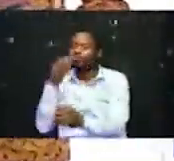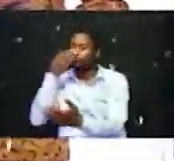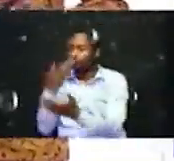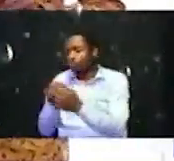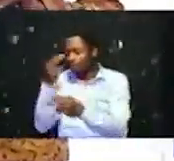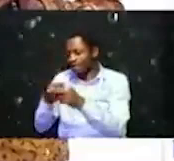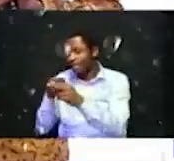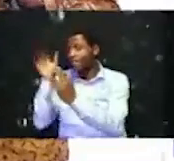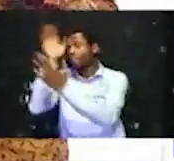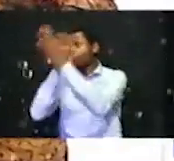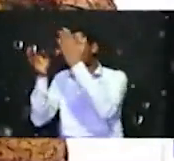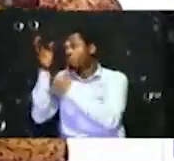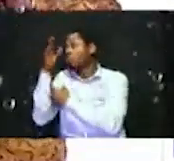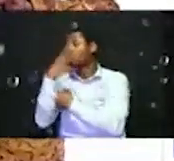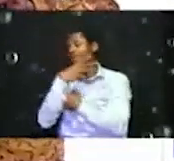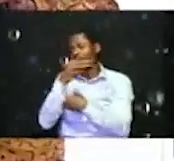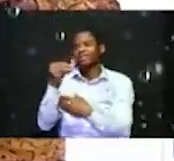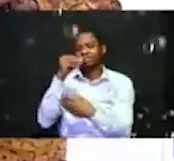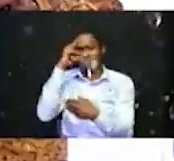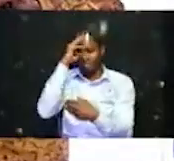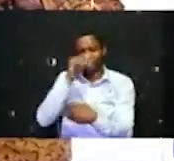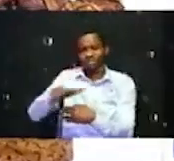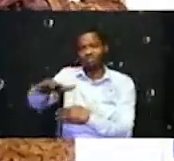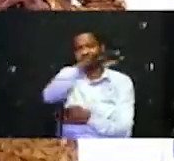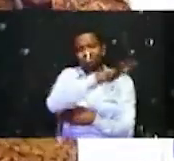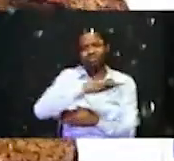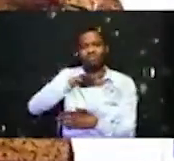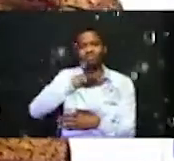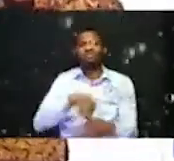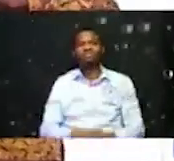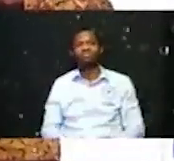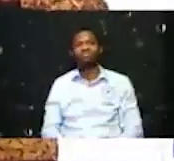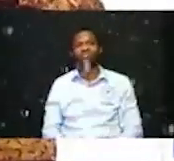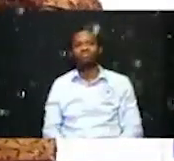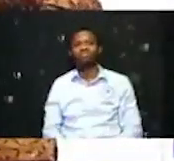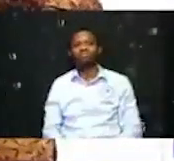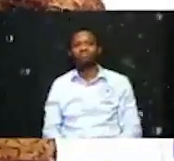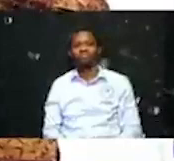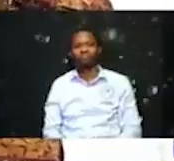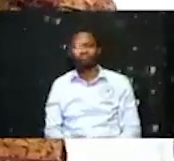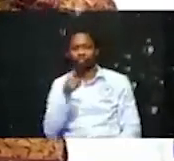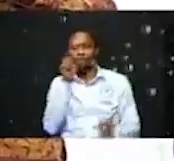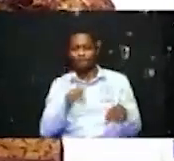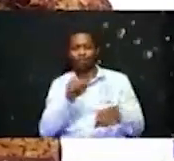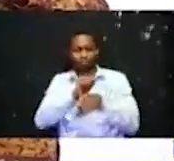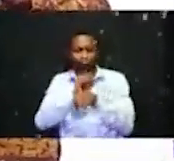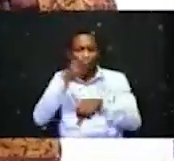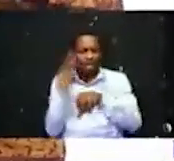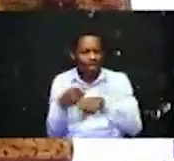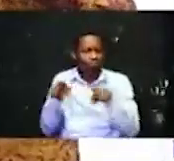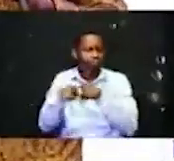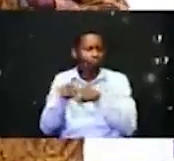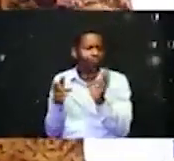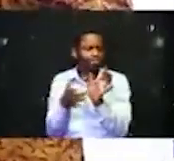and man. Eno ena obenya odom ene adoye wo onyankopon ene nipa nyina ene. You need to work very hard like Jesus.